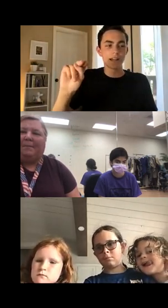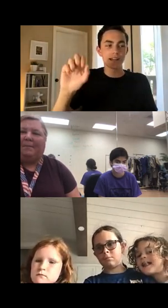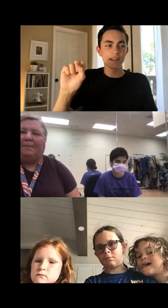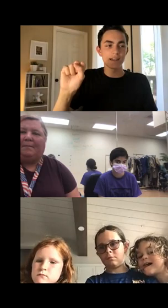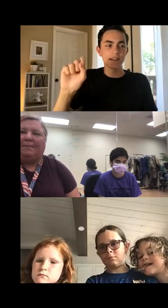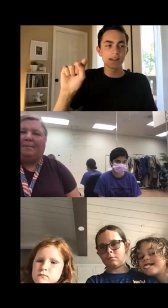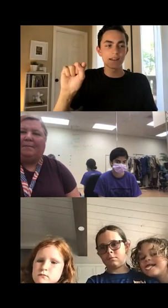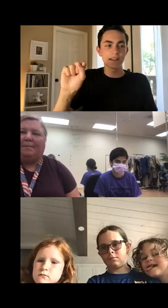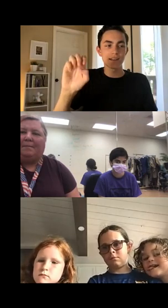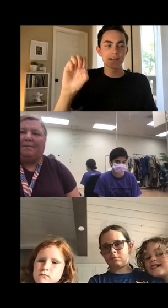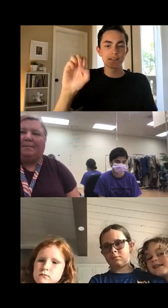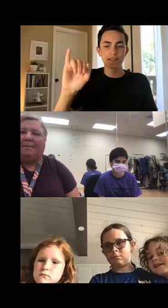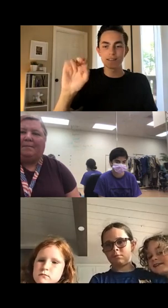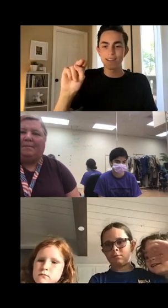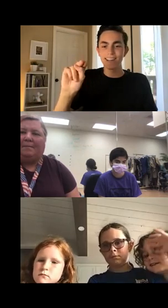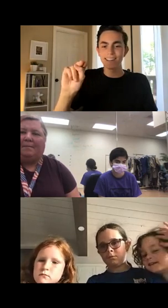Einstein.